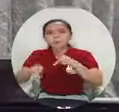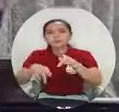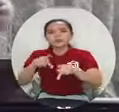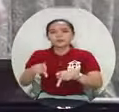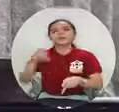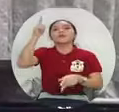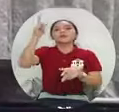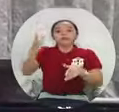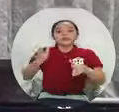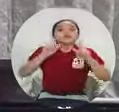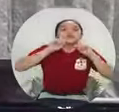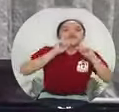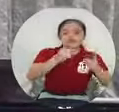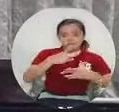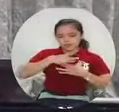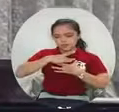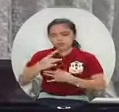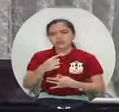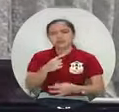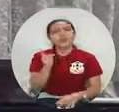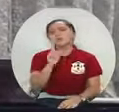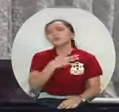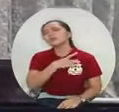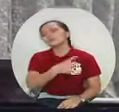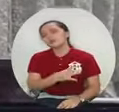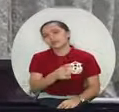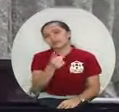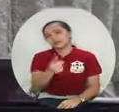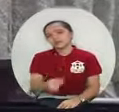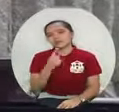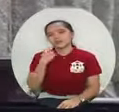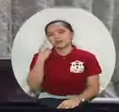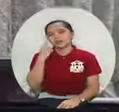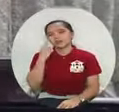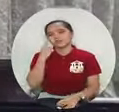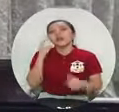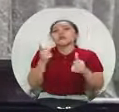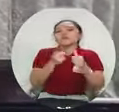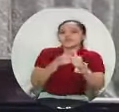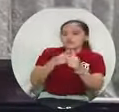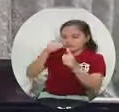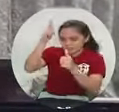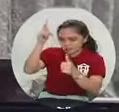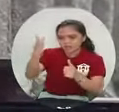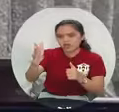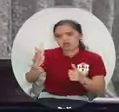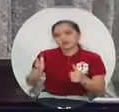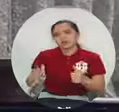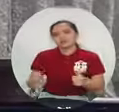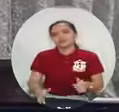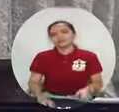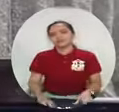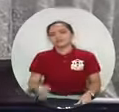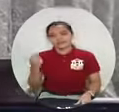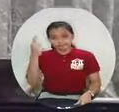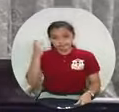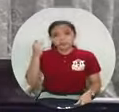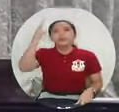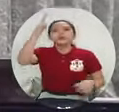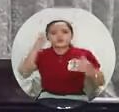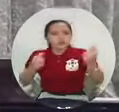He will always answer the desire and the prayer of God's people for His glory and for His honor. So I believe God